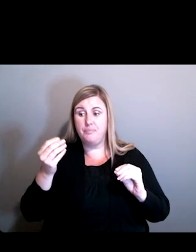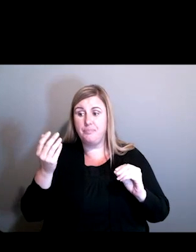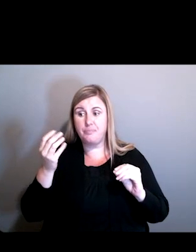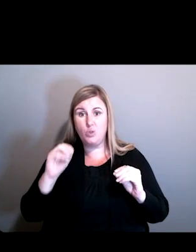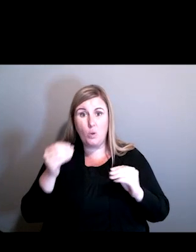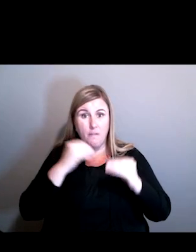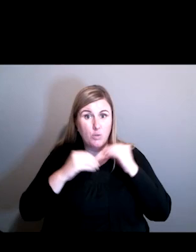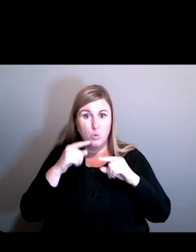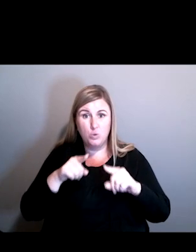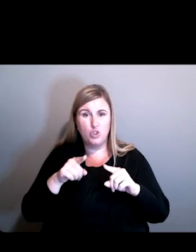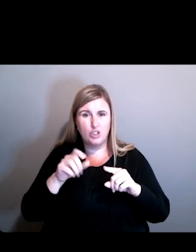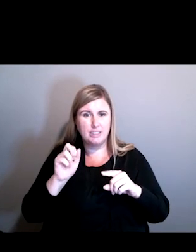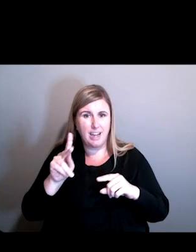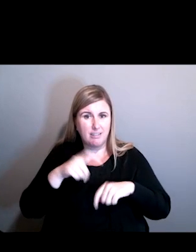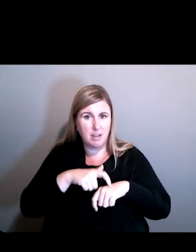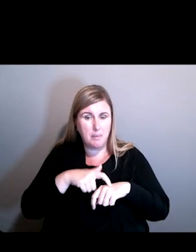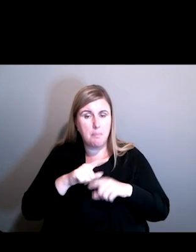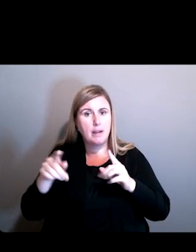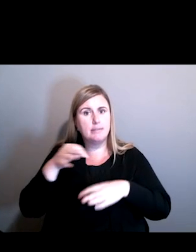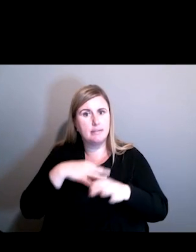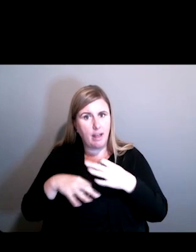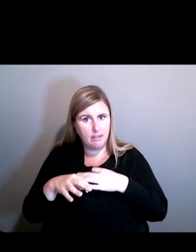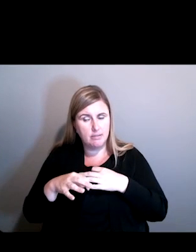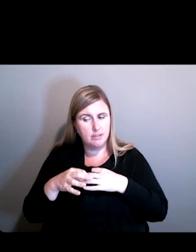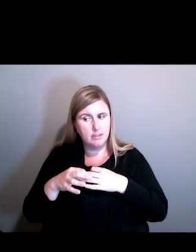or any food during snack, but instead